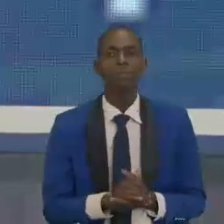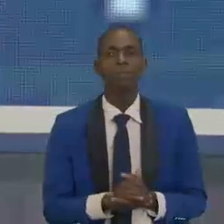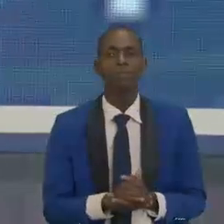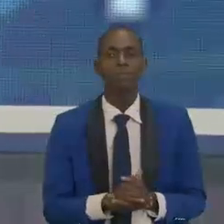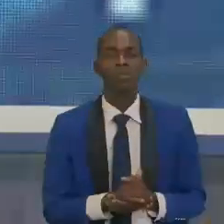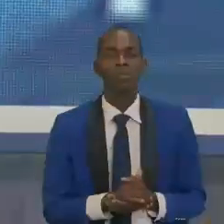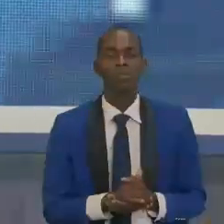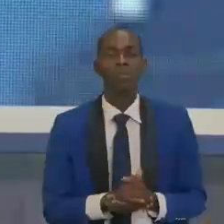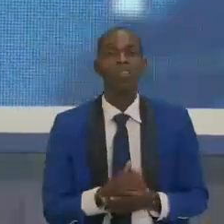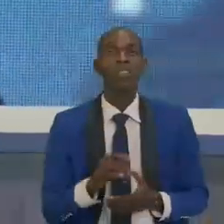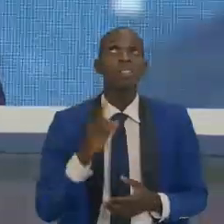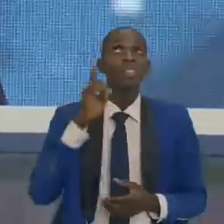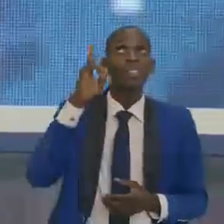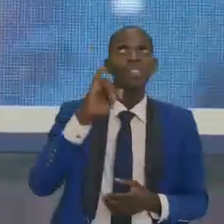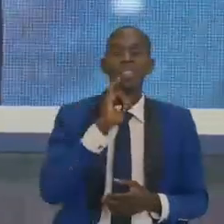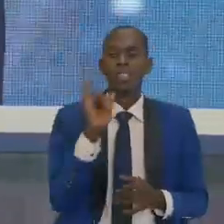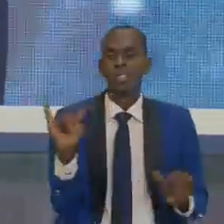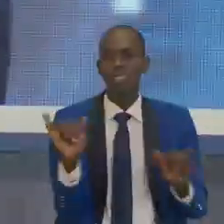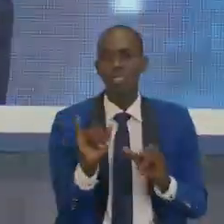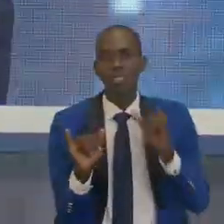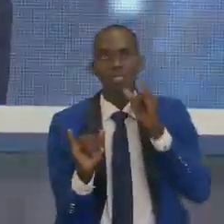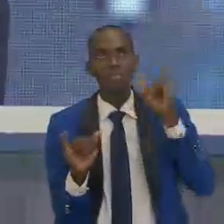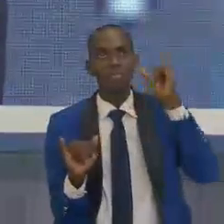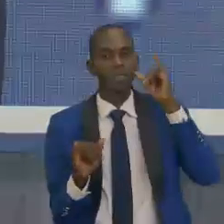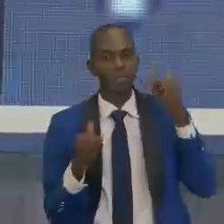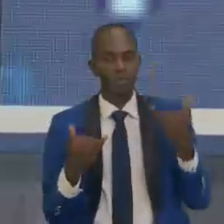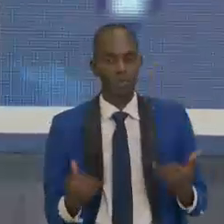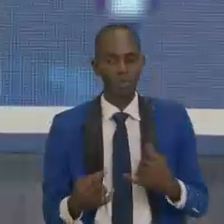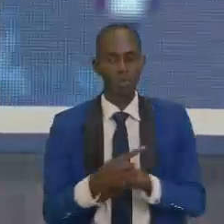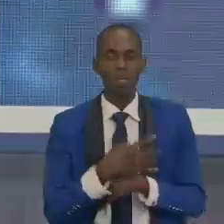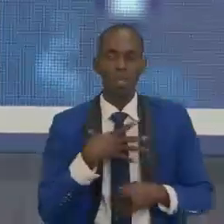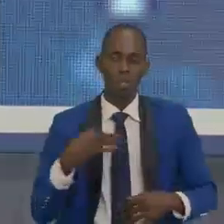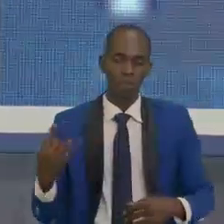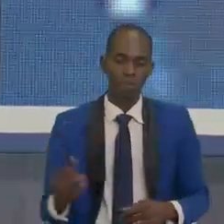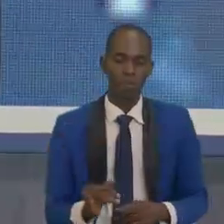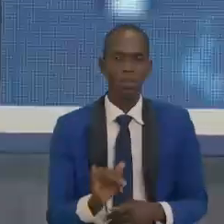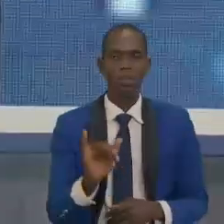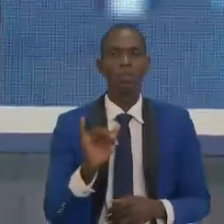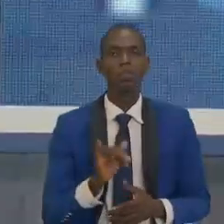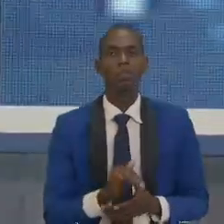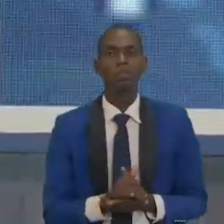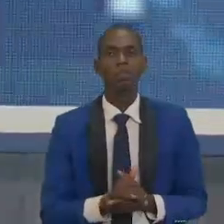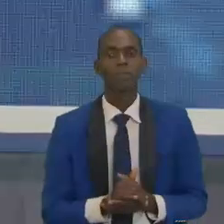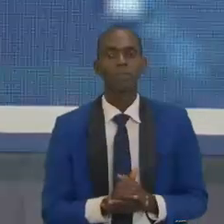It's the same yesterday and today and forever.